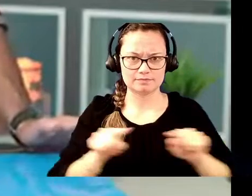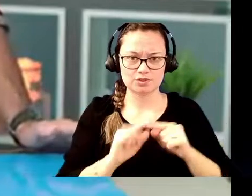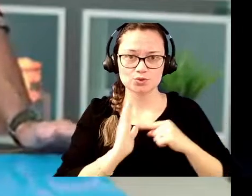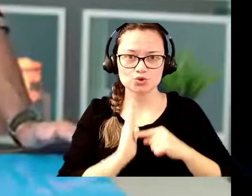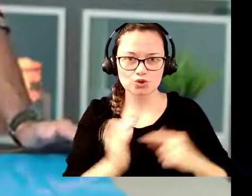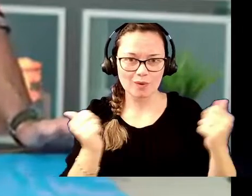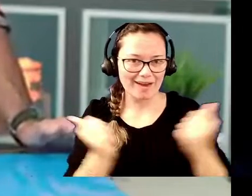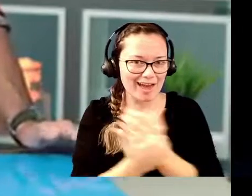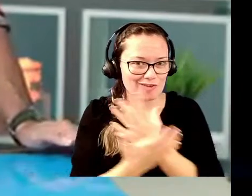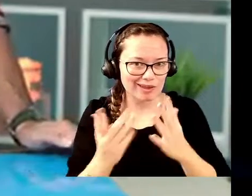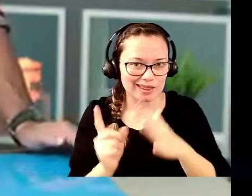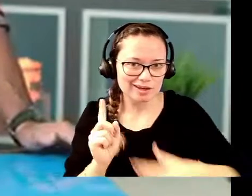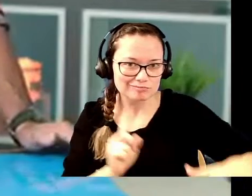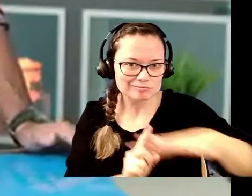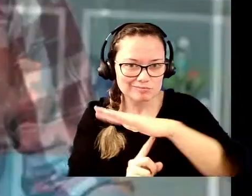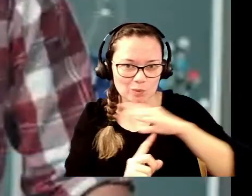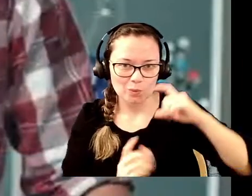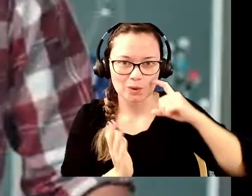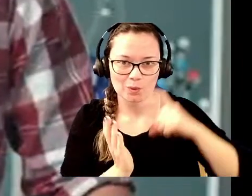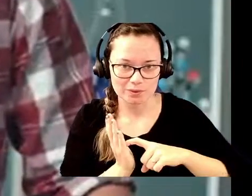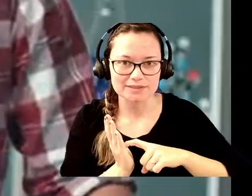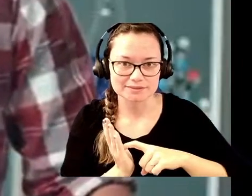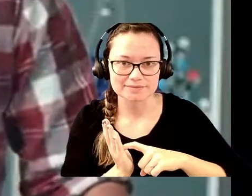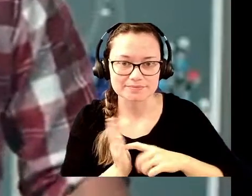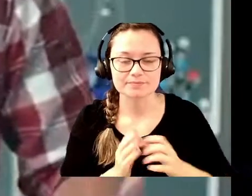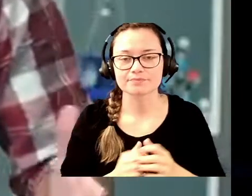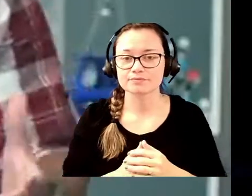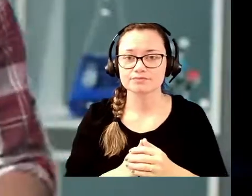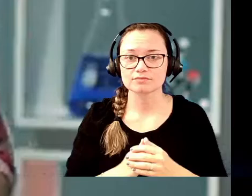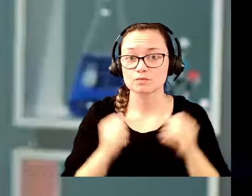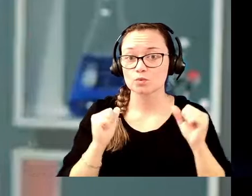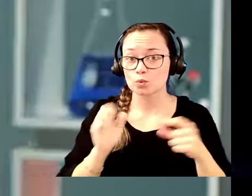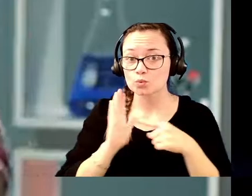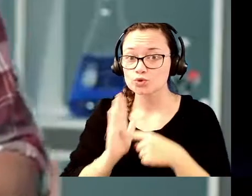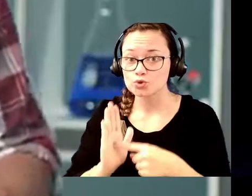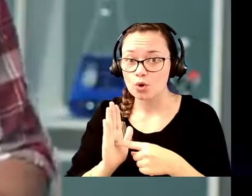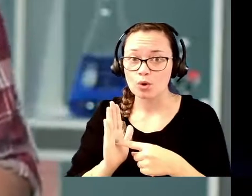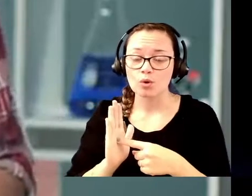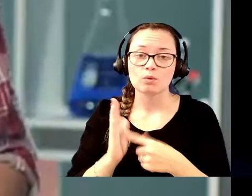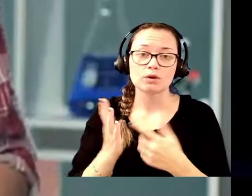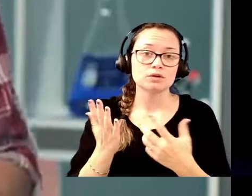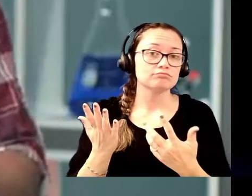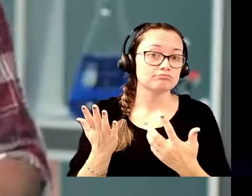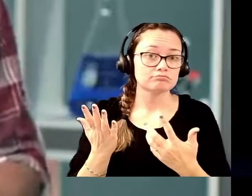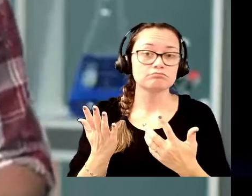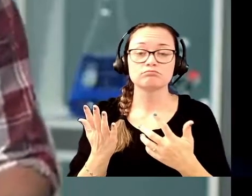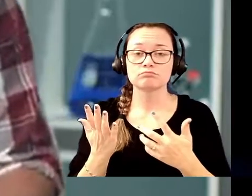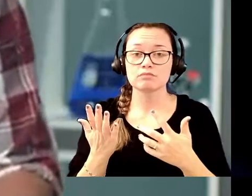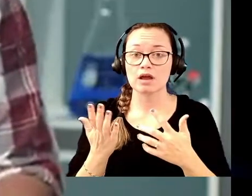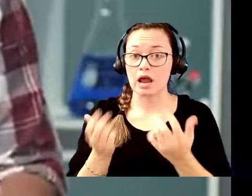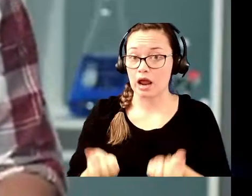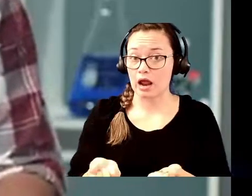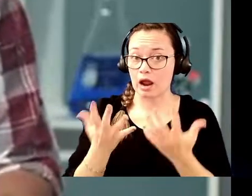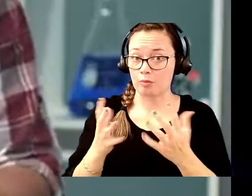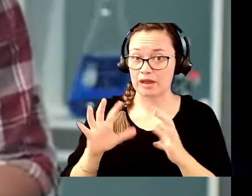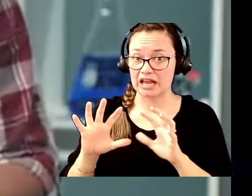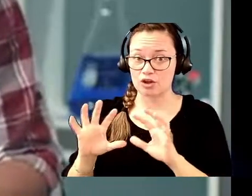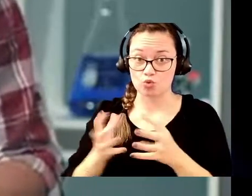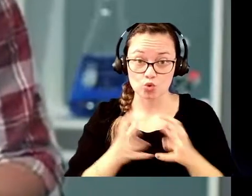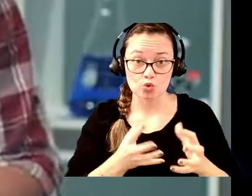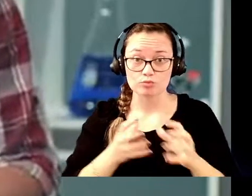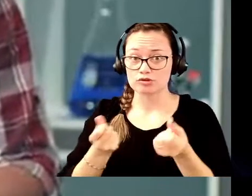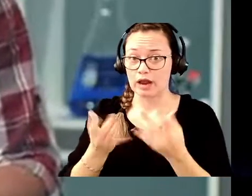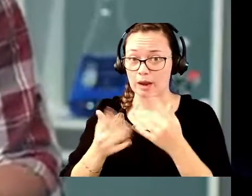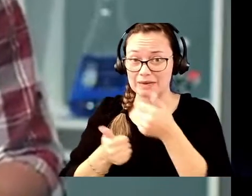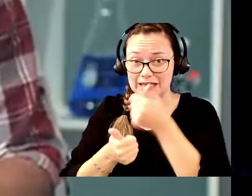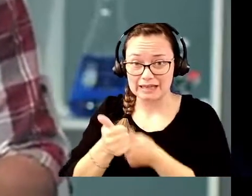that we see in an ecosystem. We can represent in a pyramid, we can look at the number of individuals that would appear in